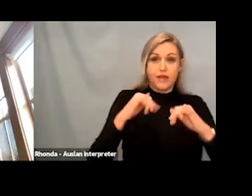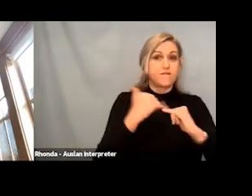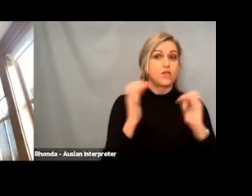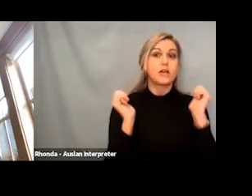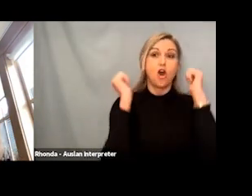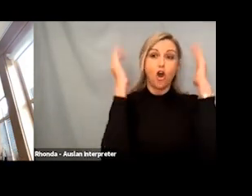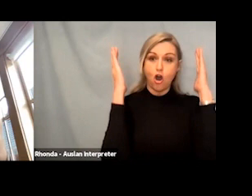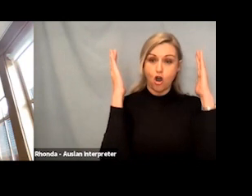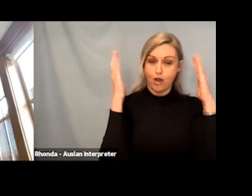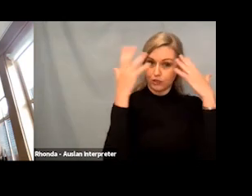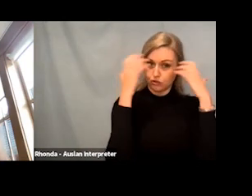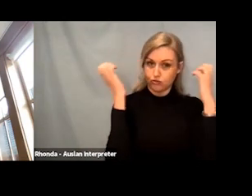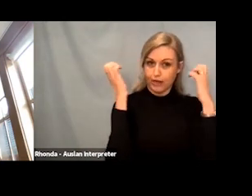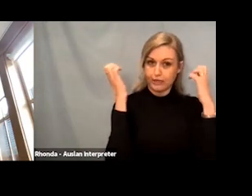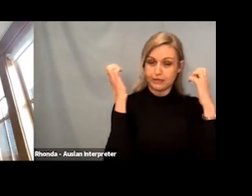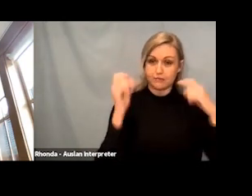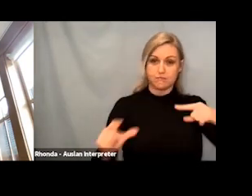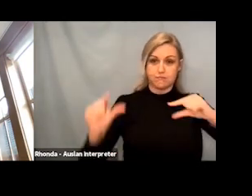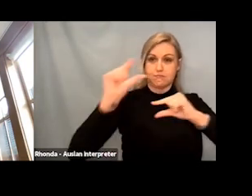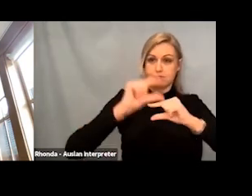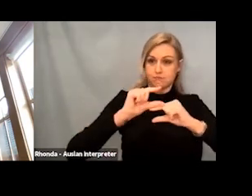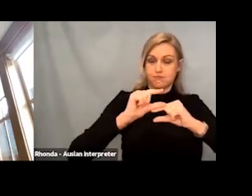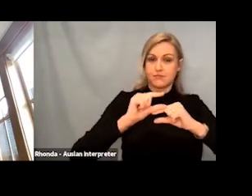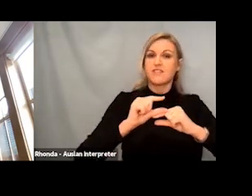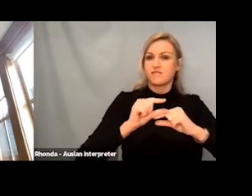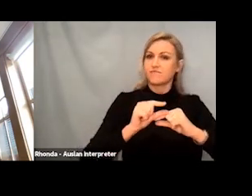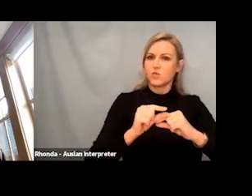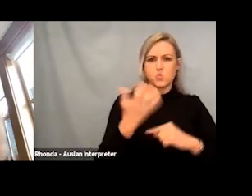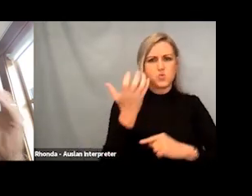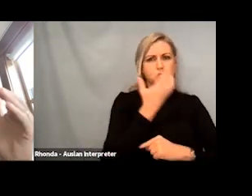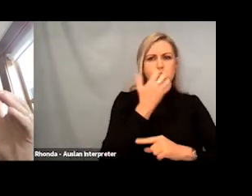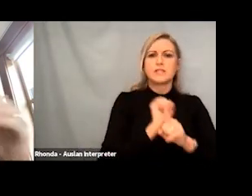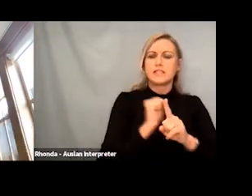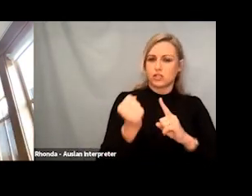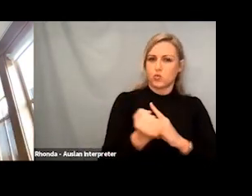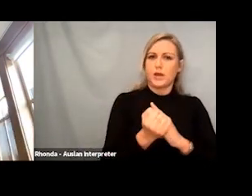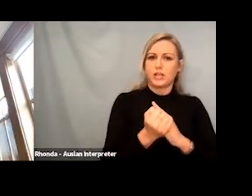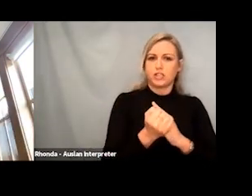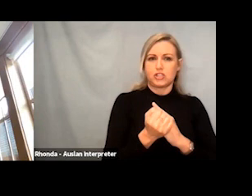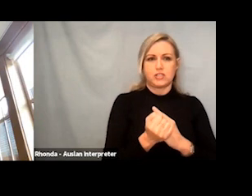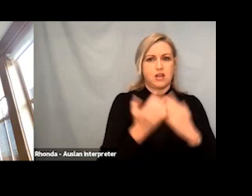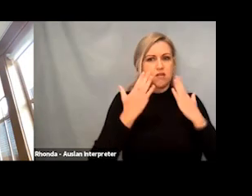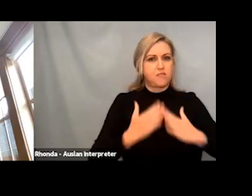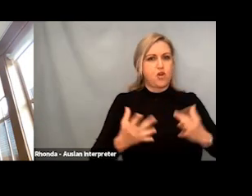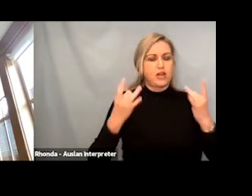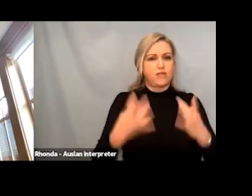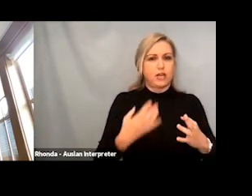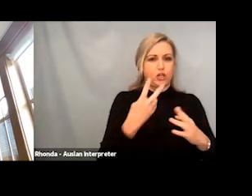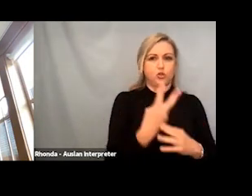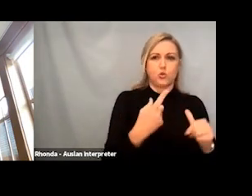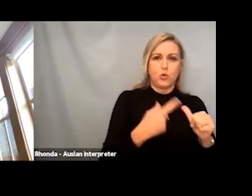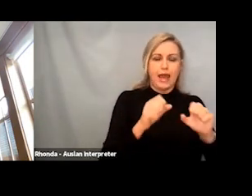I'm suggesting you have a kind of tinderbox situation there with the primed 2A system, the system